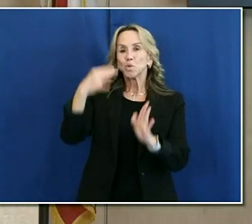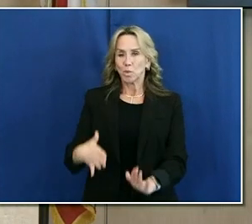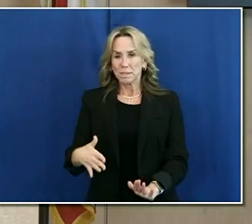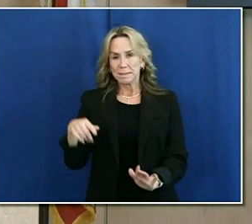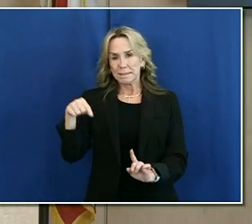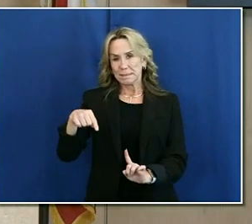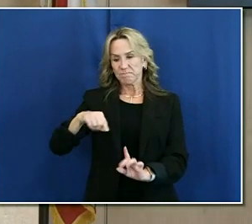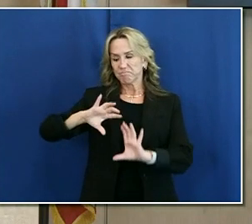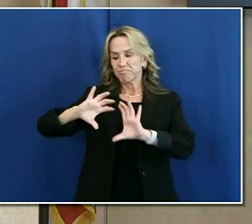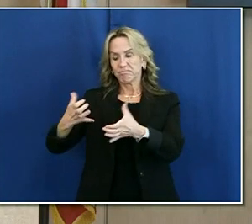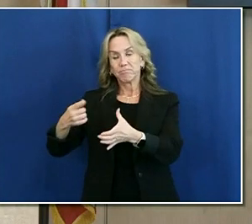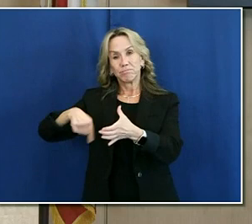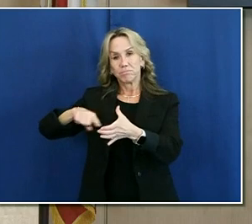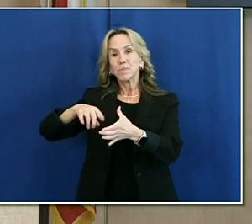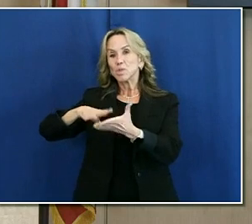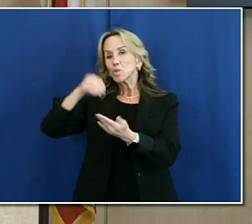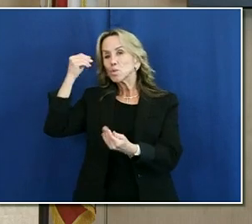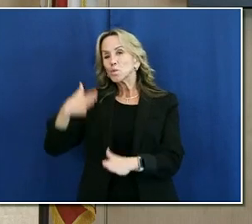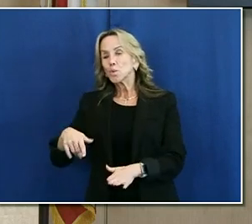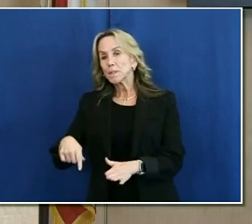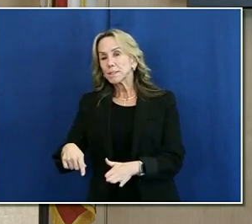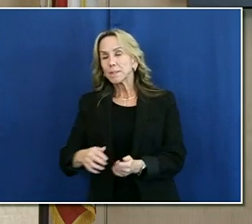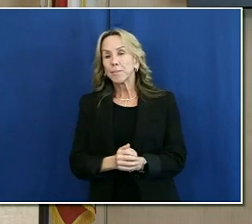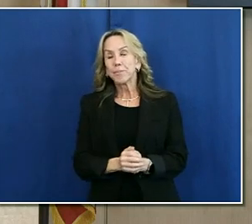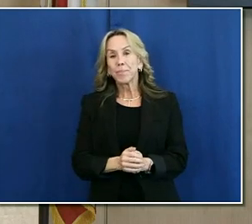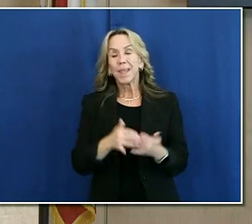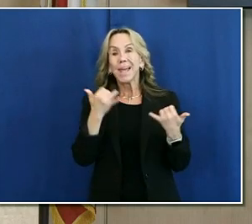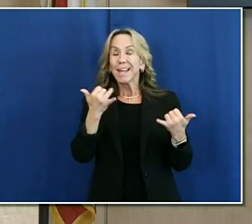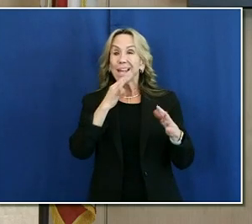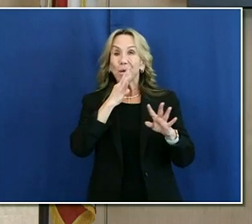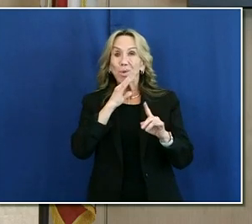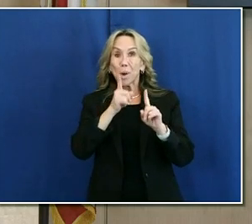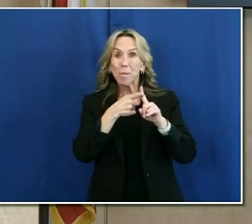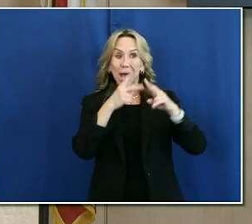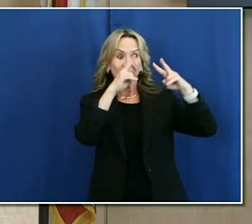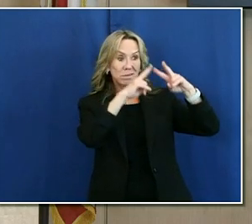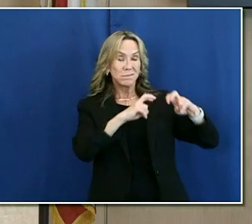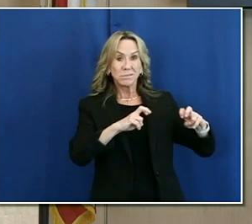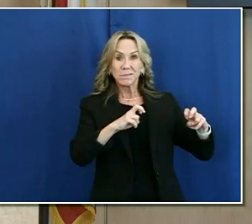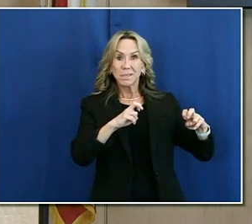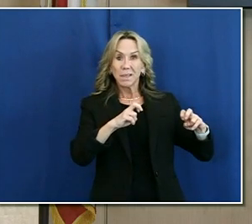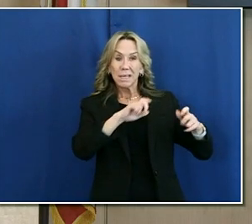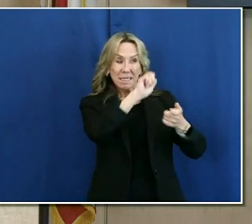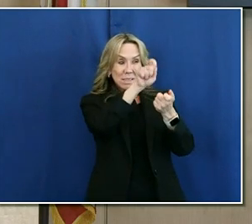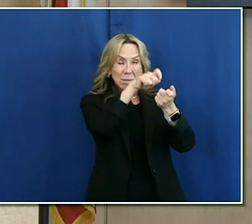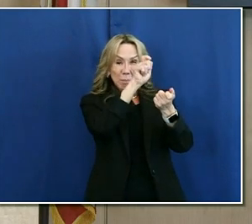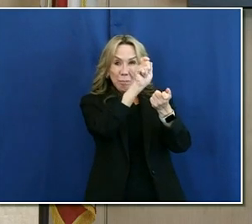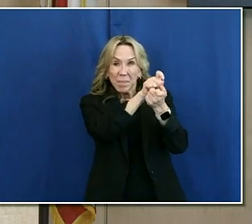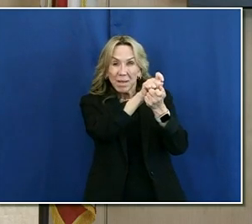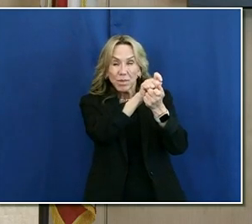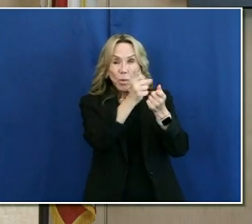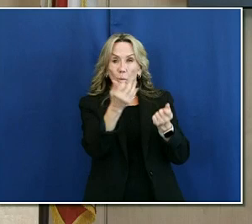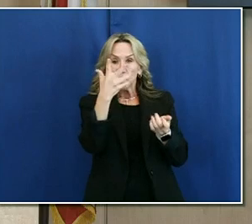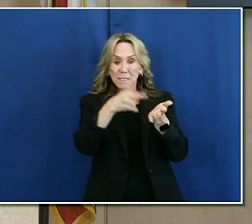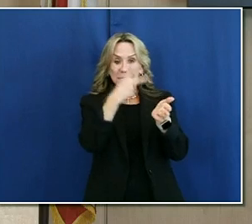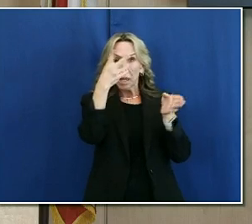to analyze with this degree of specificity a doubling rate, and we will be looking at that in